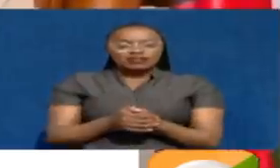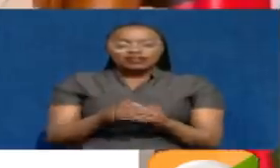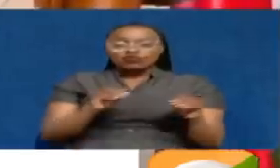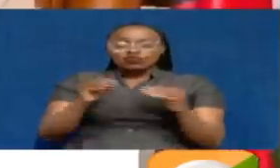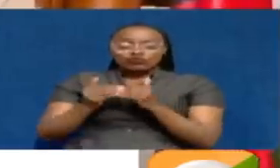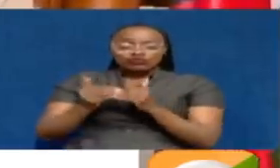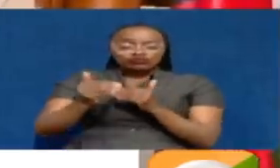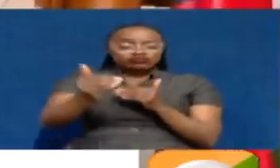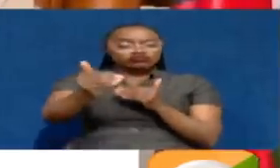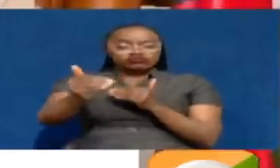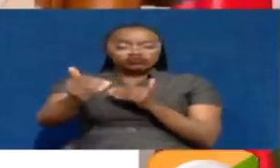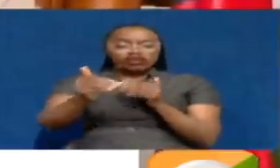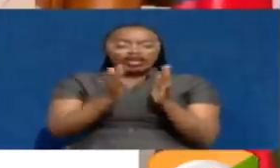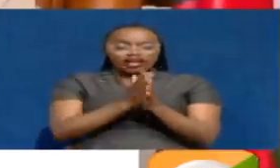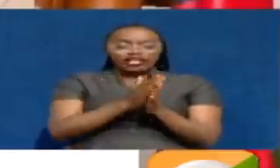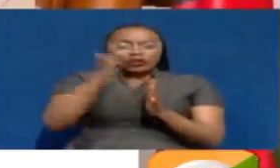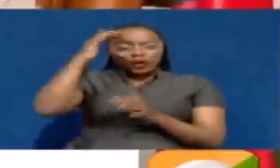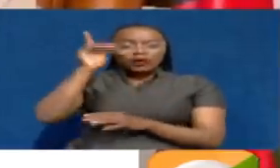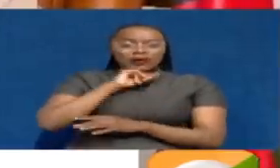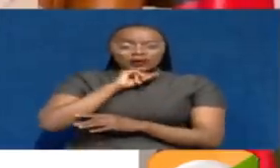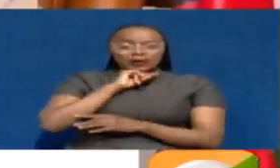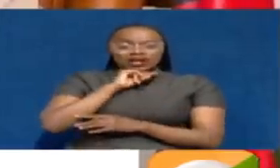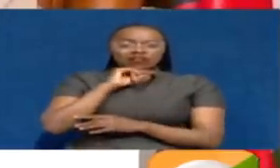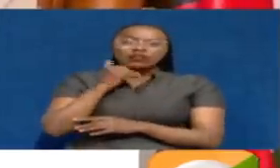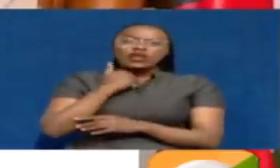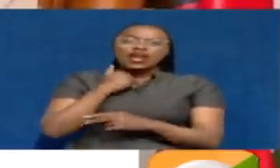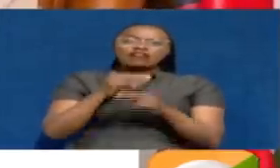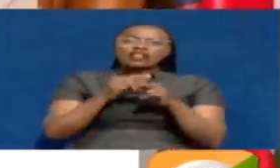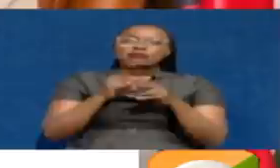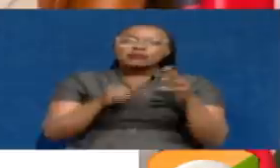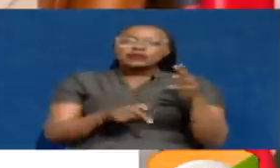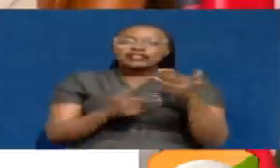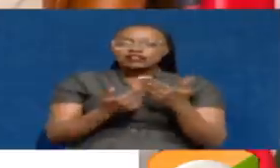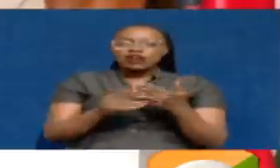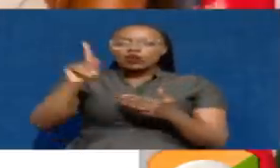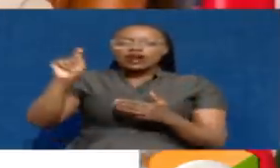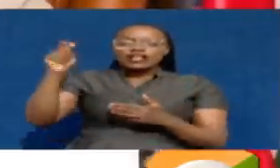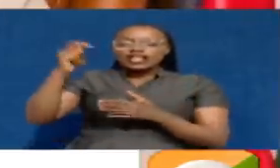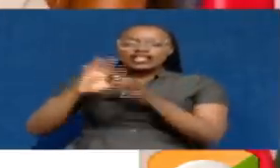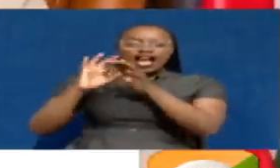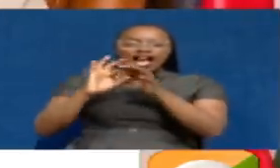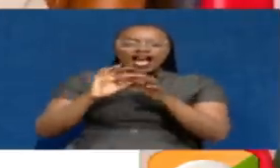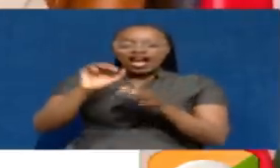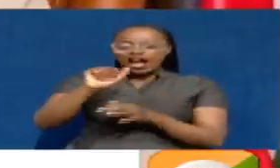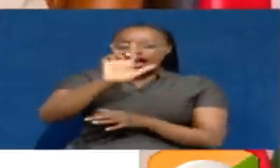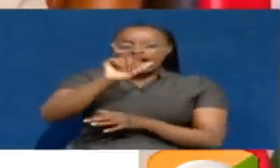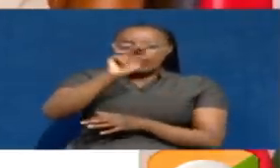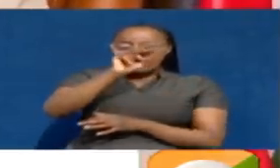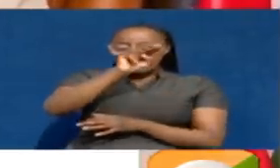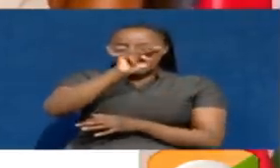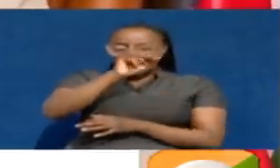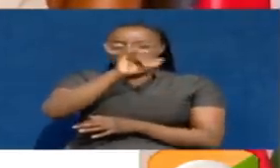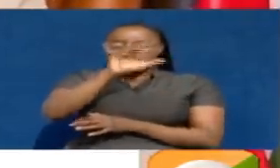going forward. And as you know, they have what they call the One Kenya Alliance that